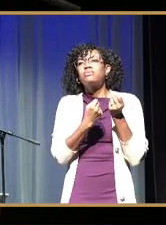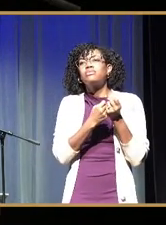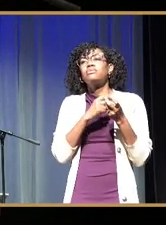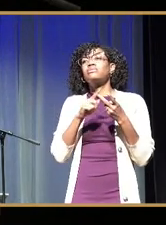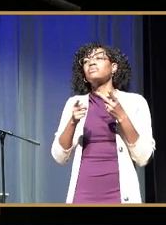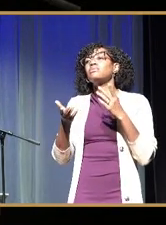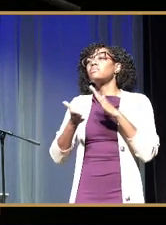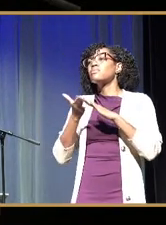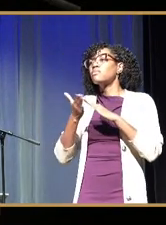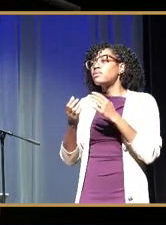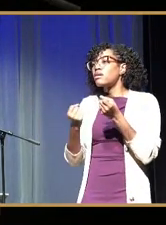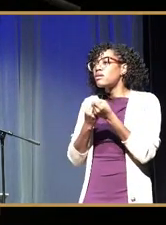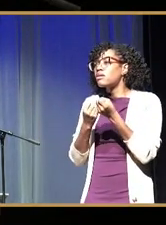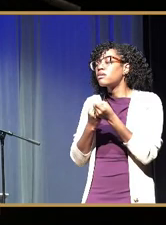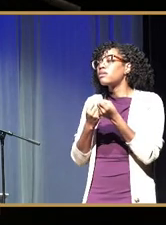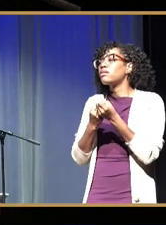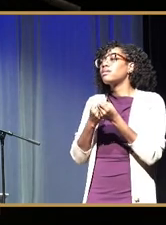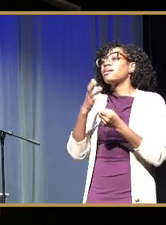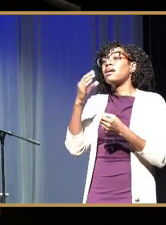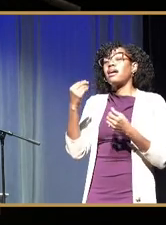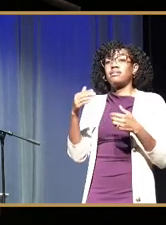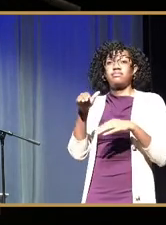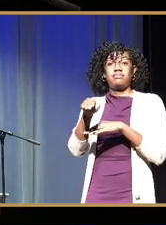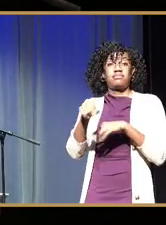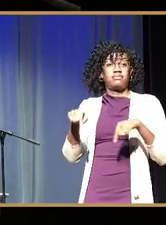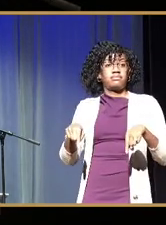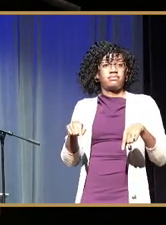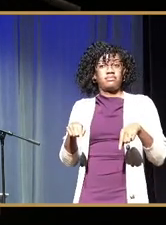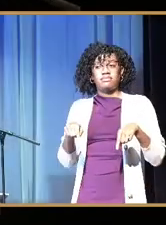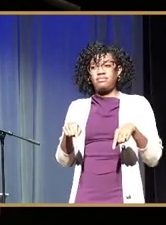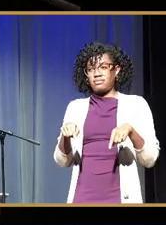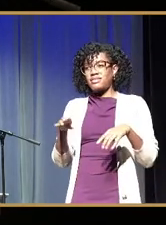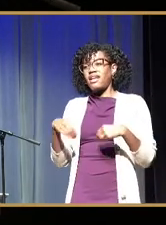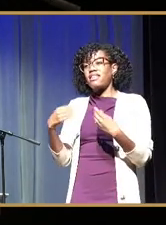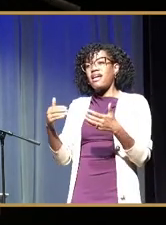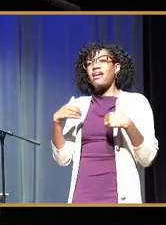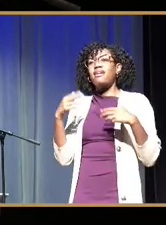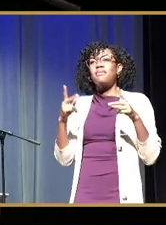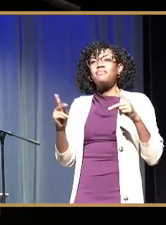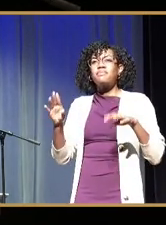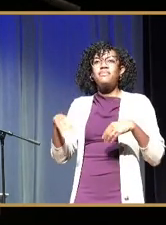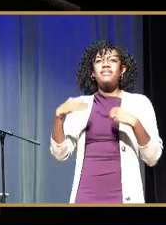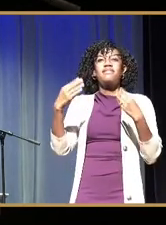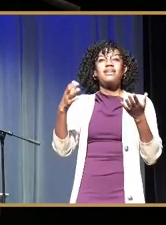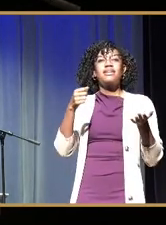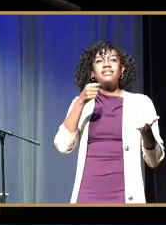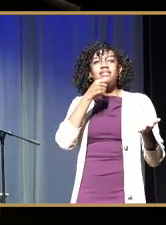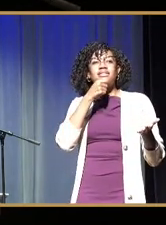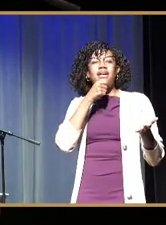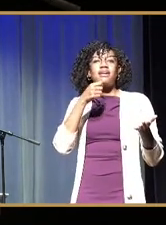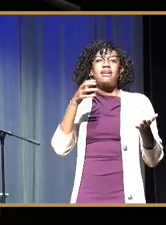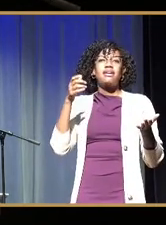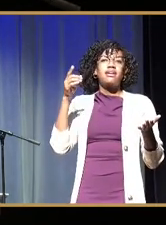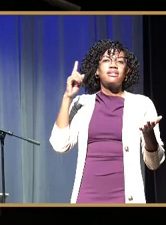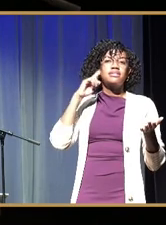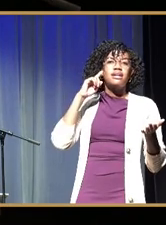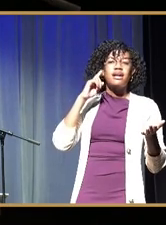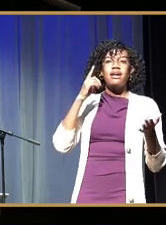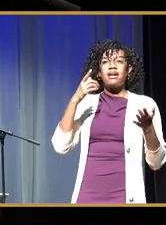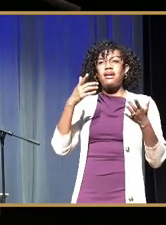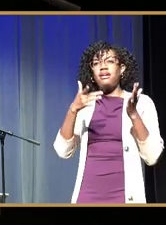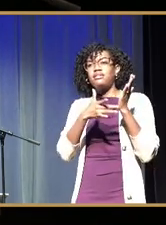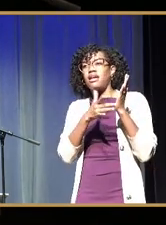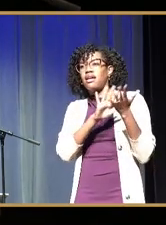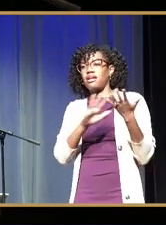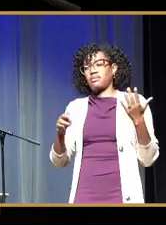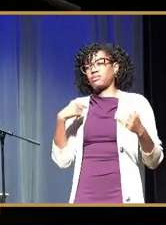the operational pieces, even tonight allowing our young people to provide sound and lights. And so for that, we are grateful.